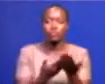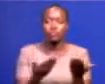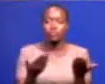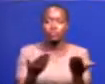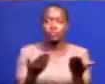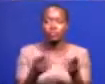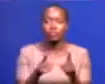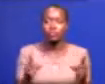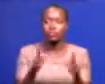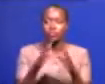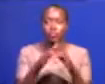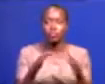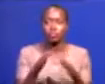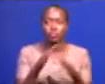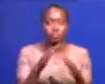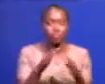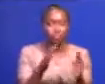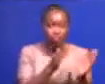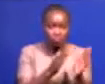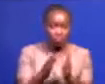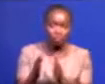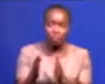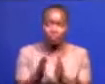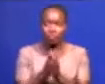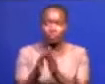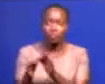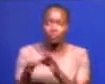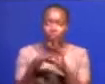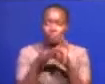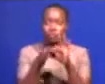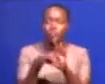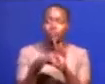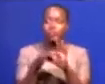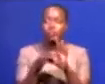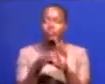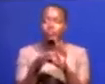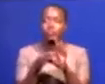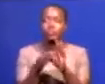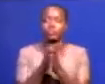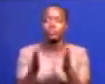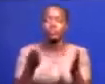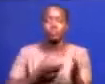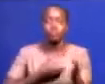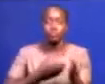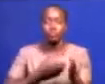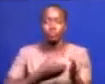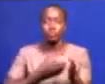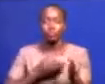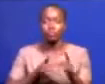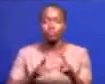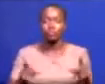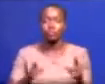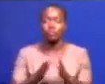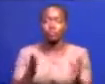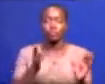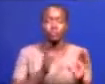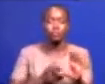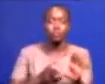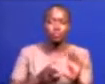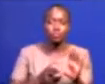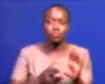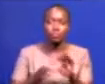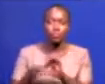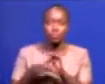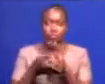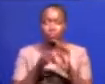land for the housing scheme. You know that cooperatives are big owners of land. We are actually bigger participants. Cooperative